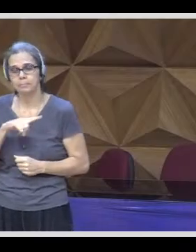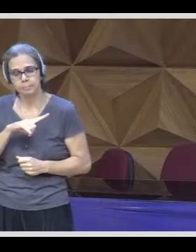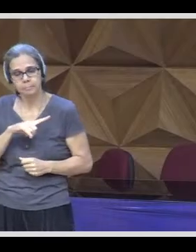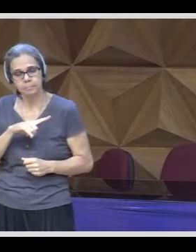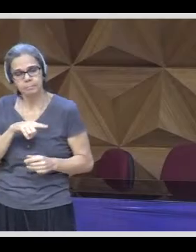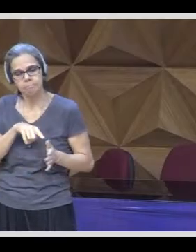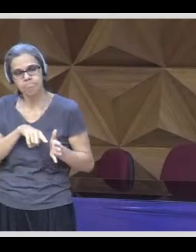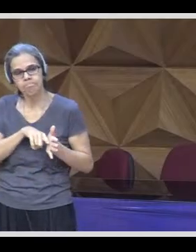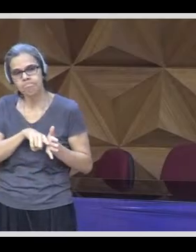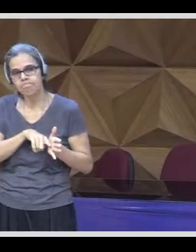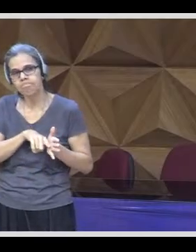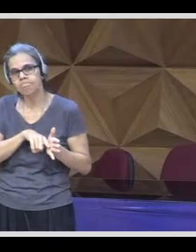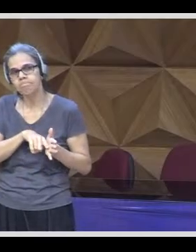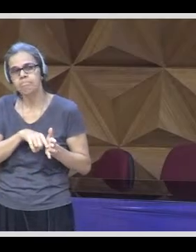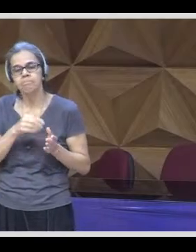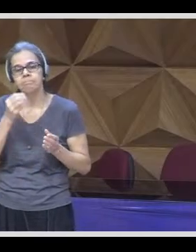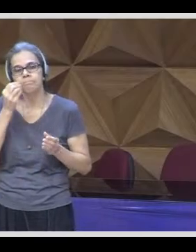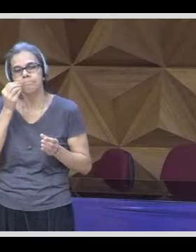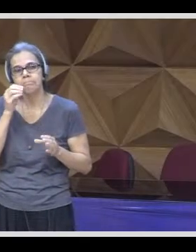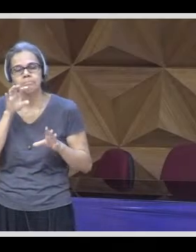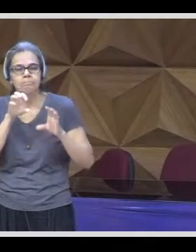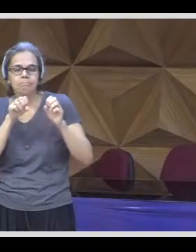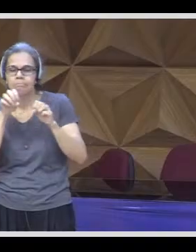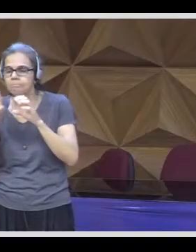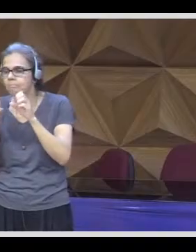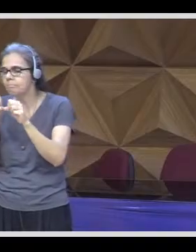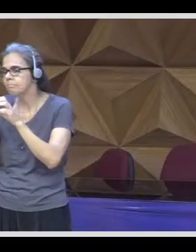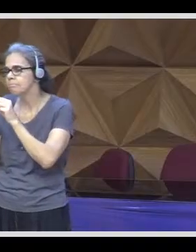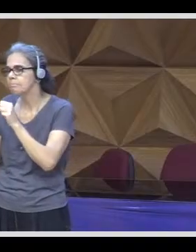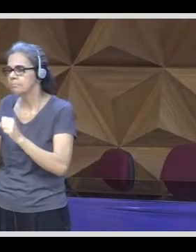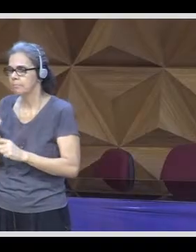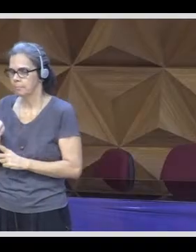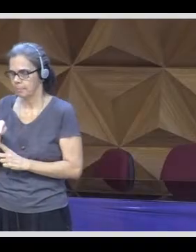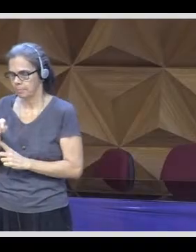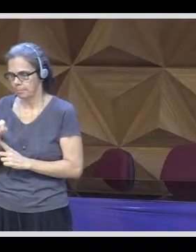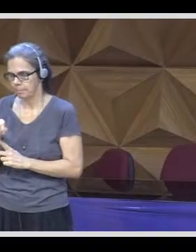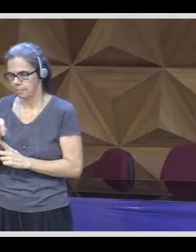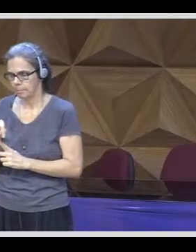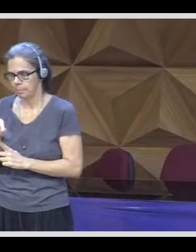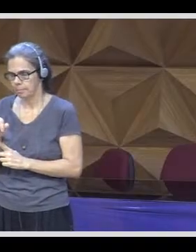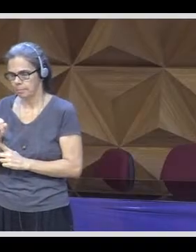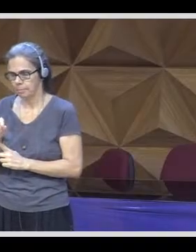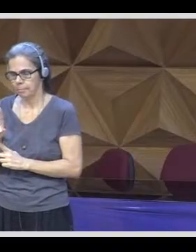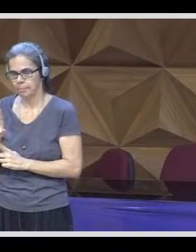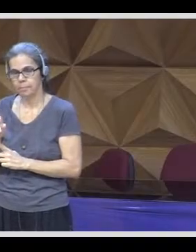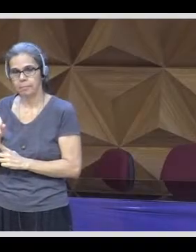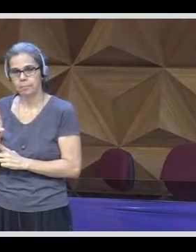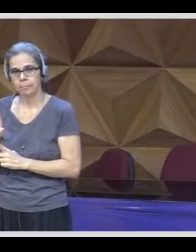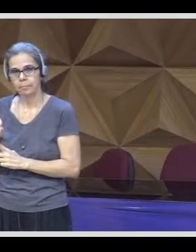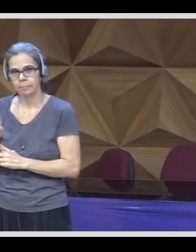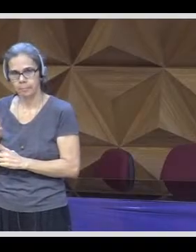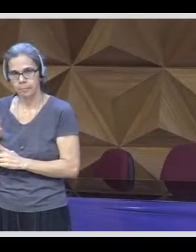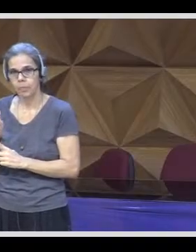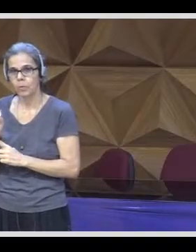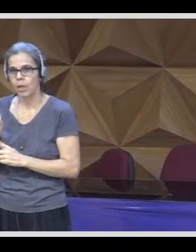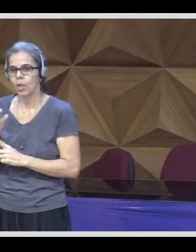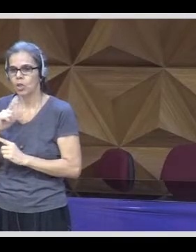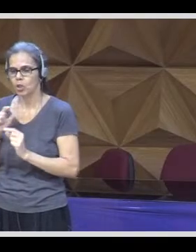kids, and we looked at the metadata. And what did we see? So if we looked at the top 10 games that were